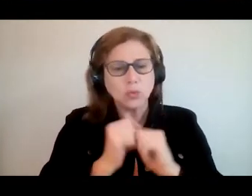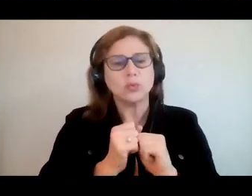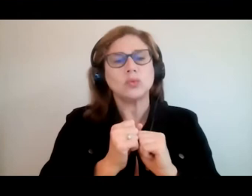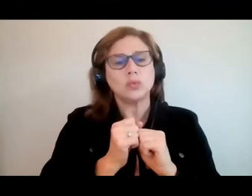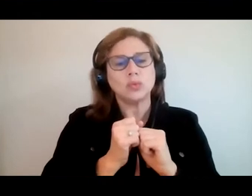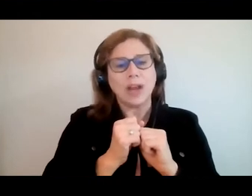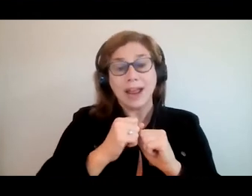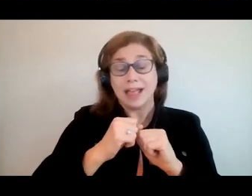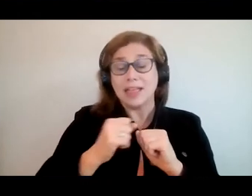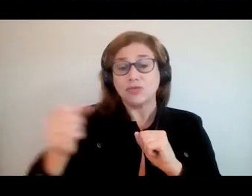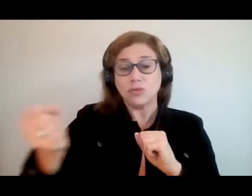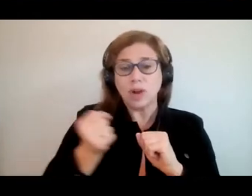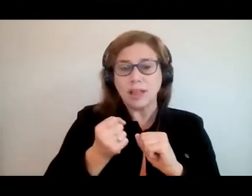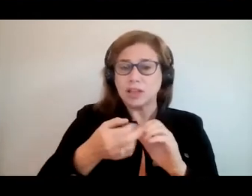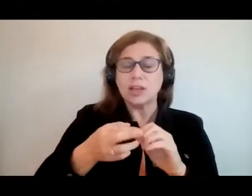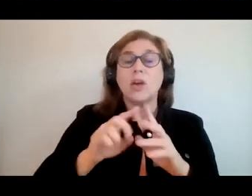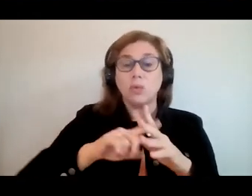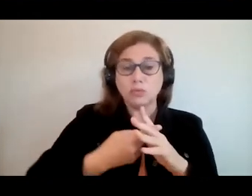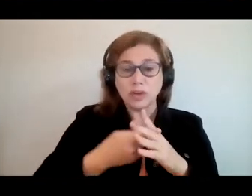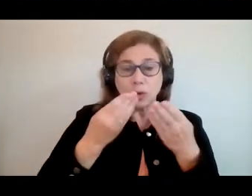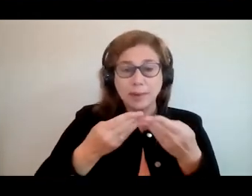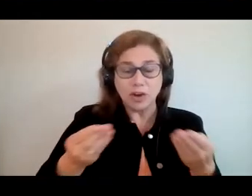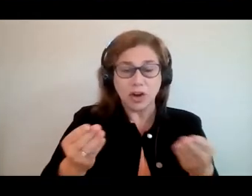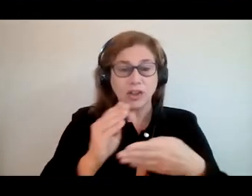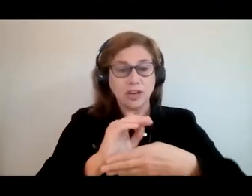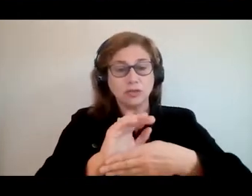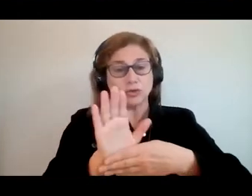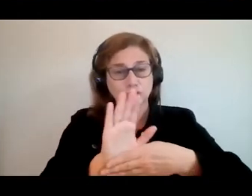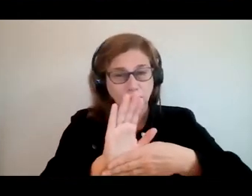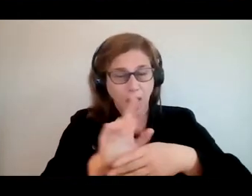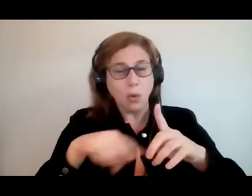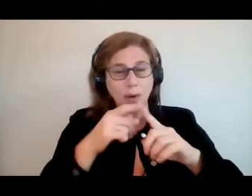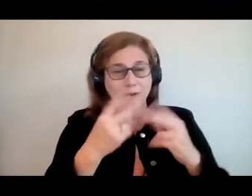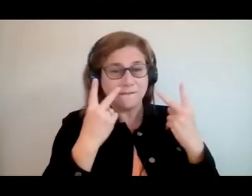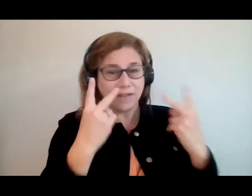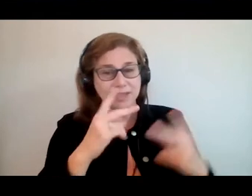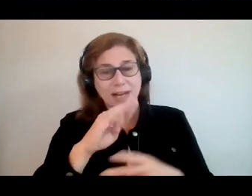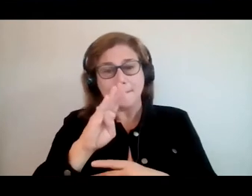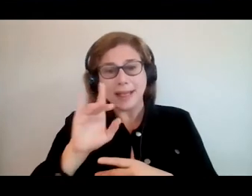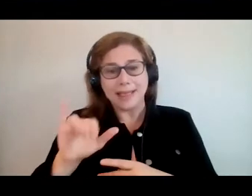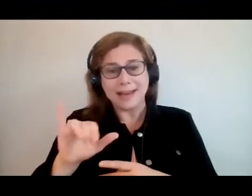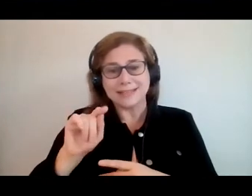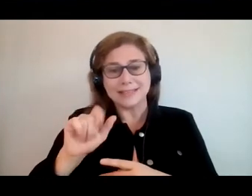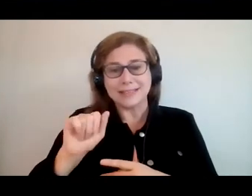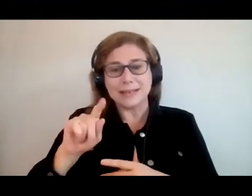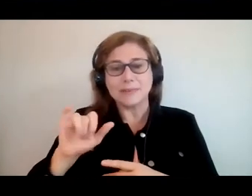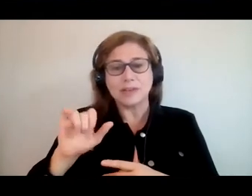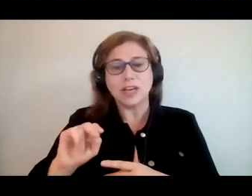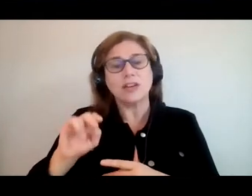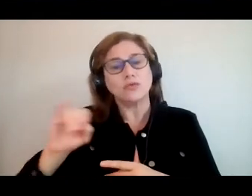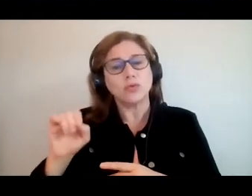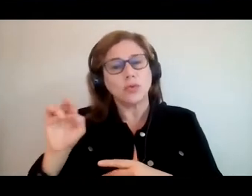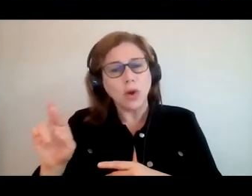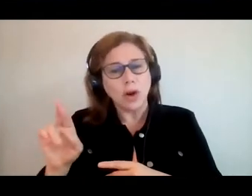got the original material you shot when you went to visit Billy Tipton Jr. So first of all, you